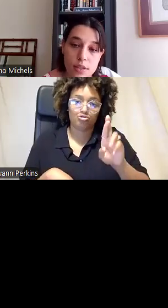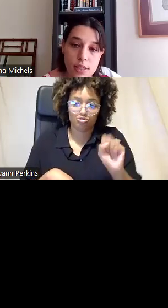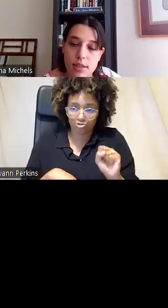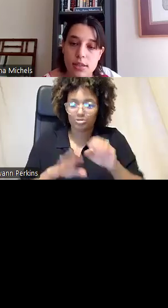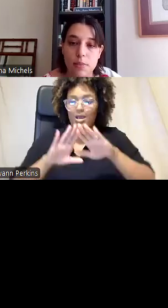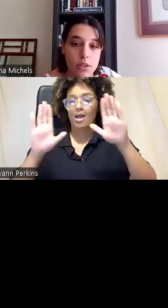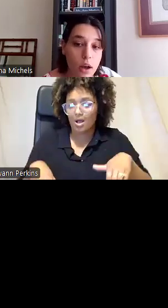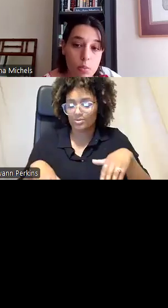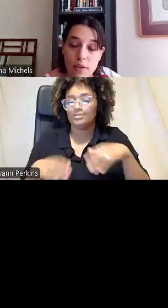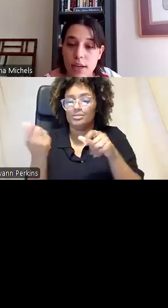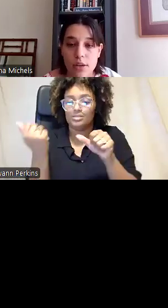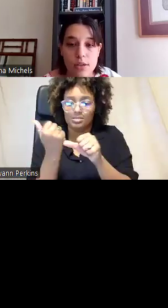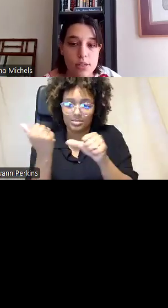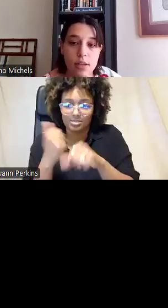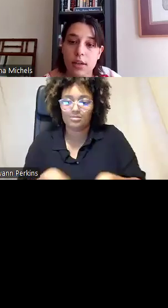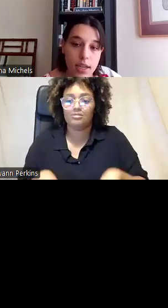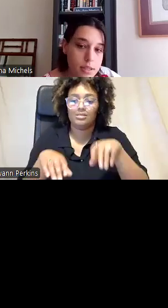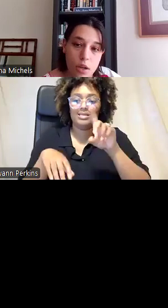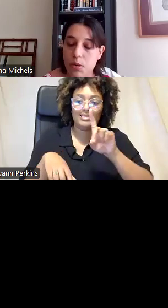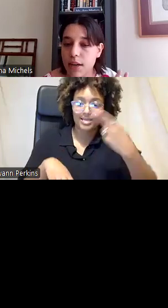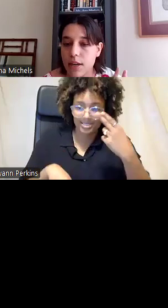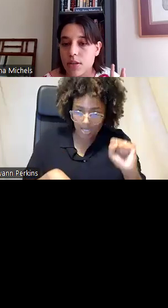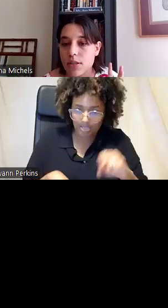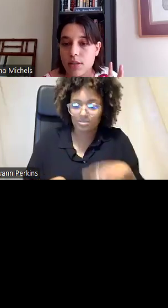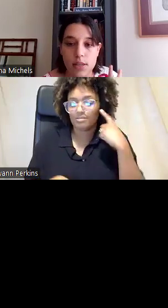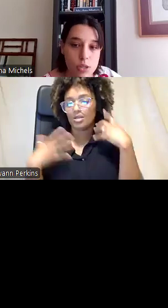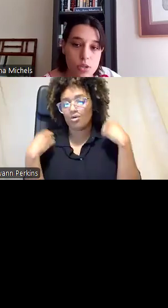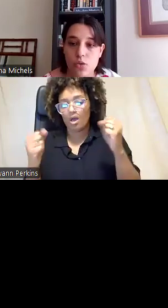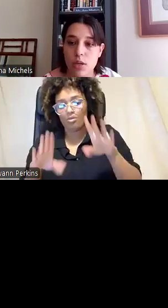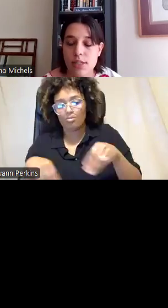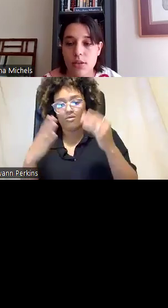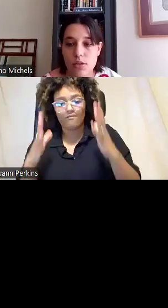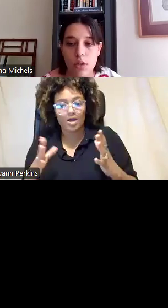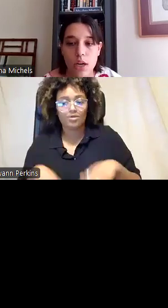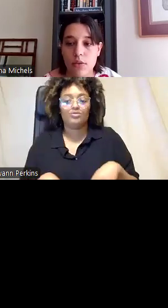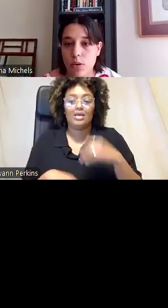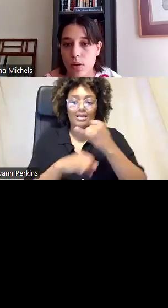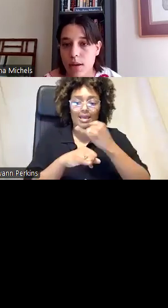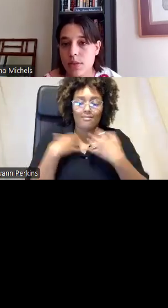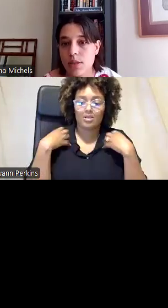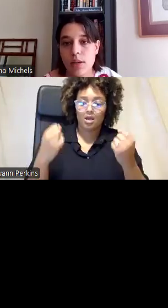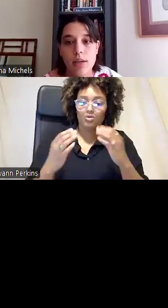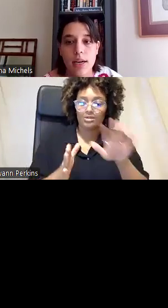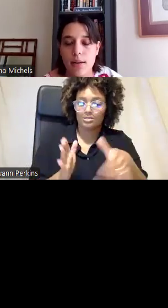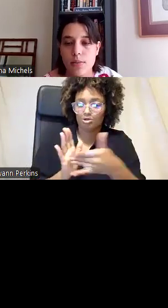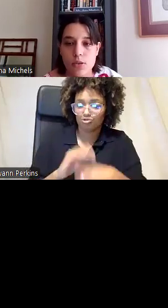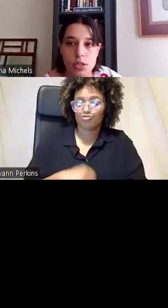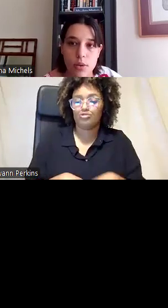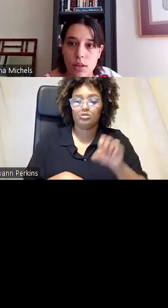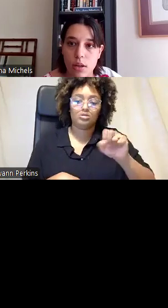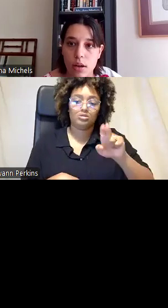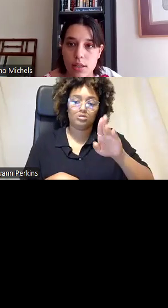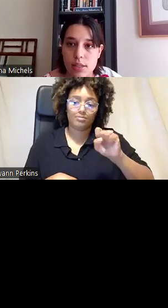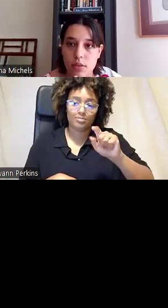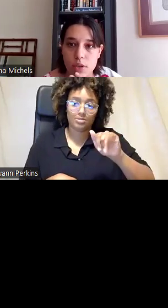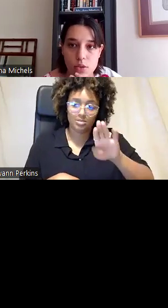human services, mental health providers, campus health providers, substance use treatment centers and recovery programs. So just